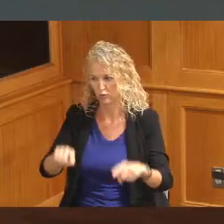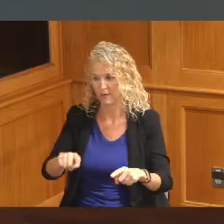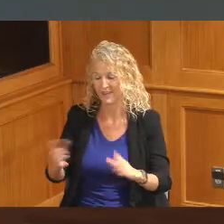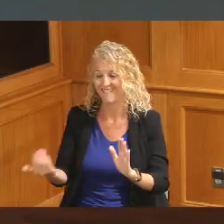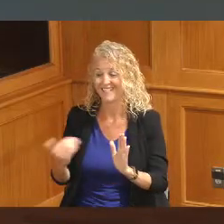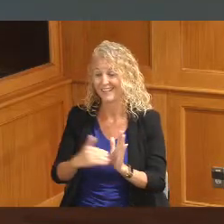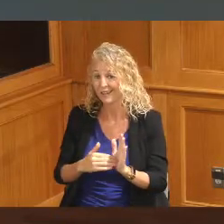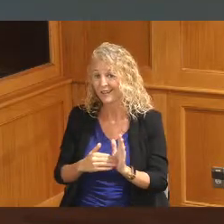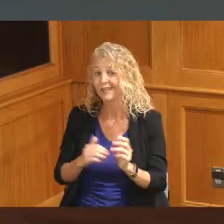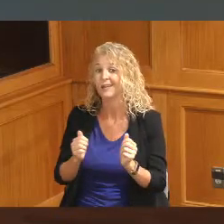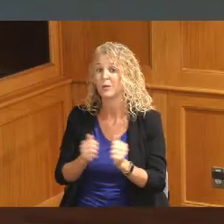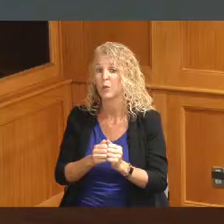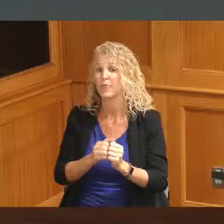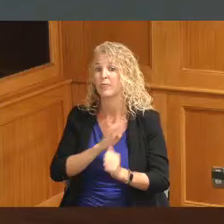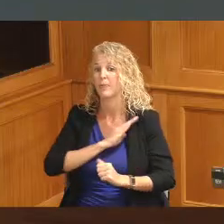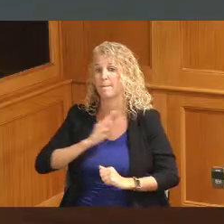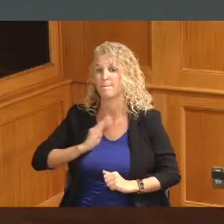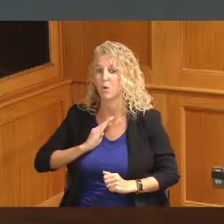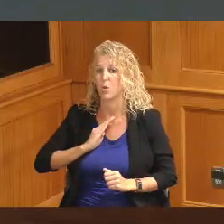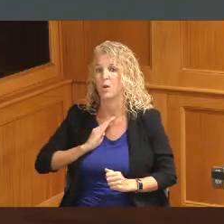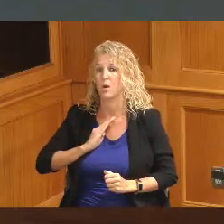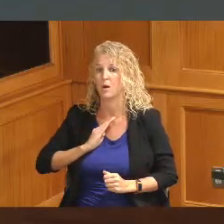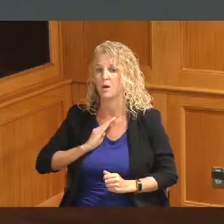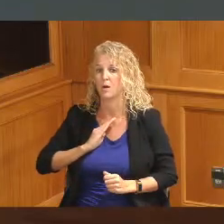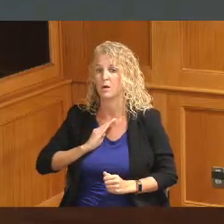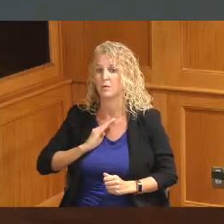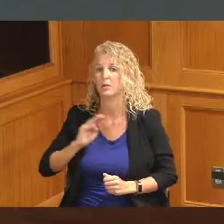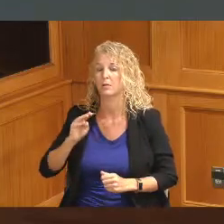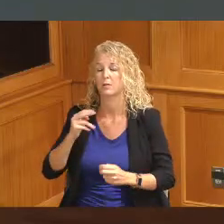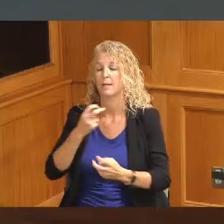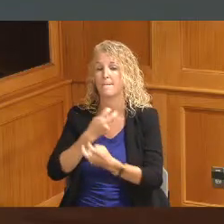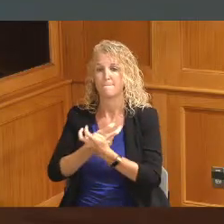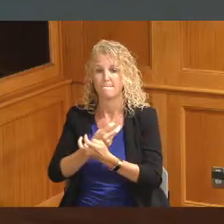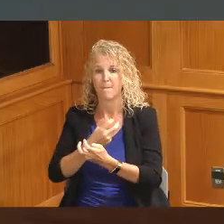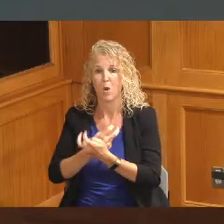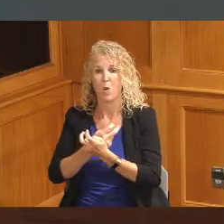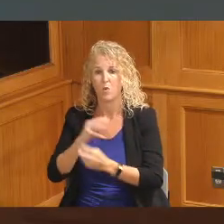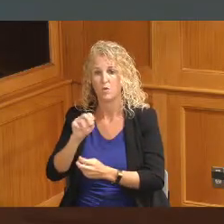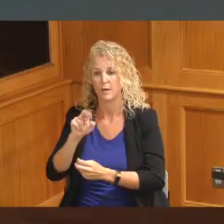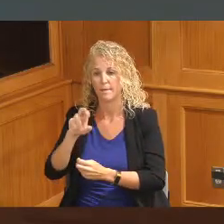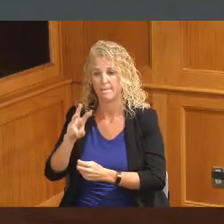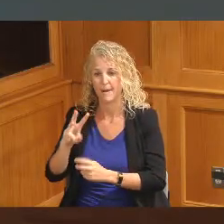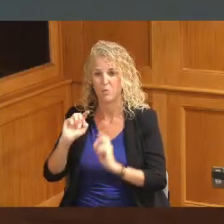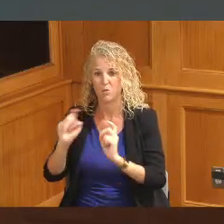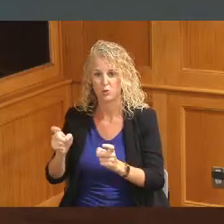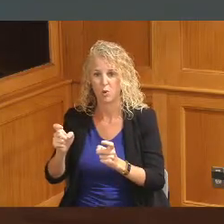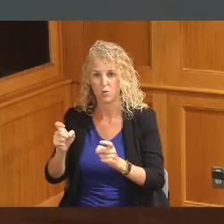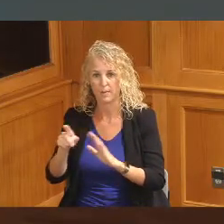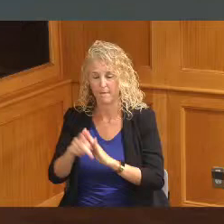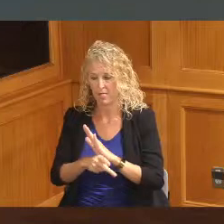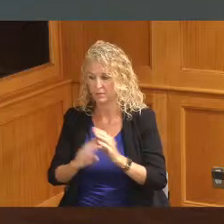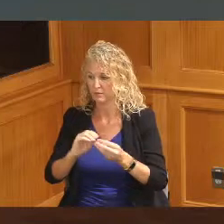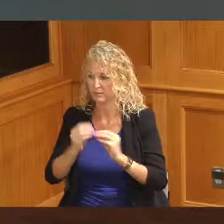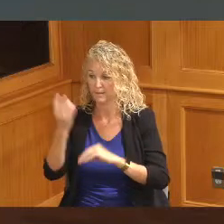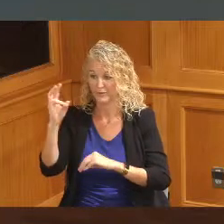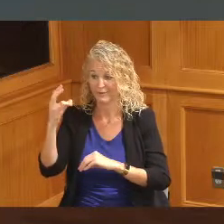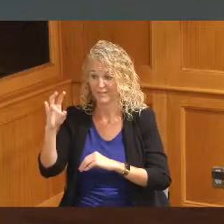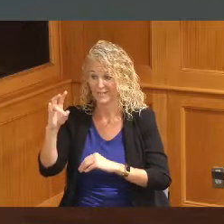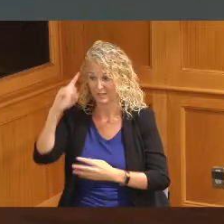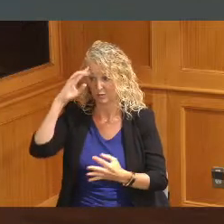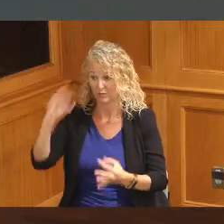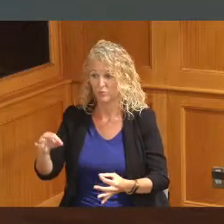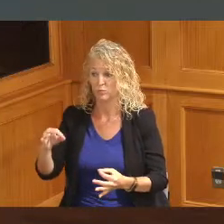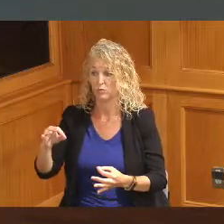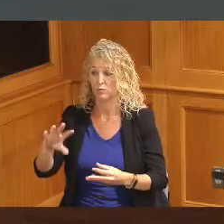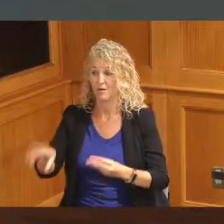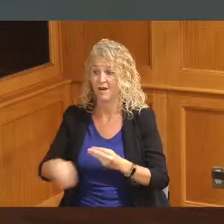again, incorporating the board's paid organ and bone marrow donor leave policy. Item 17 is a